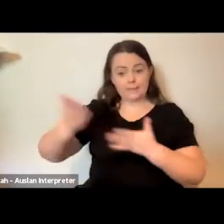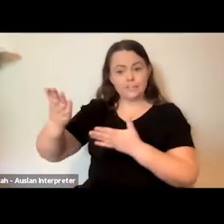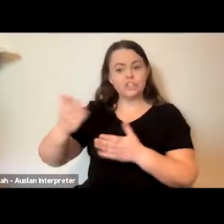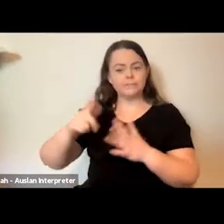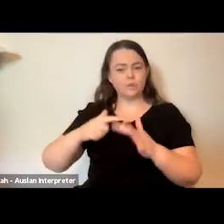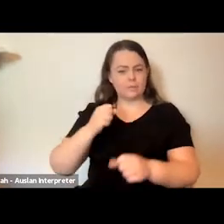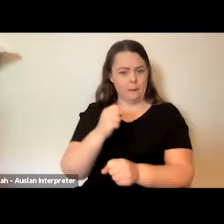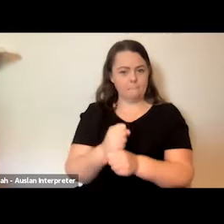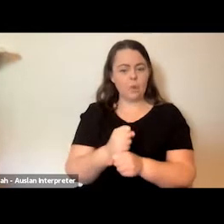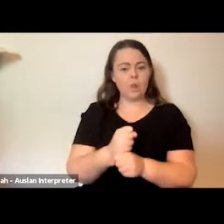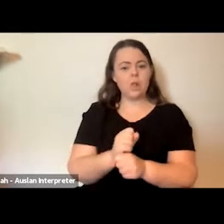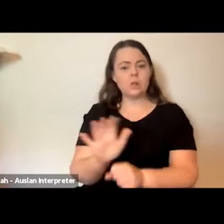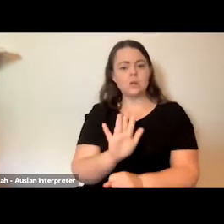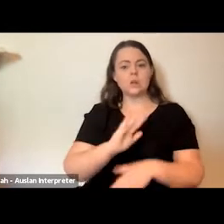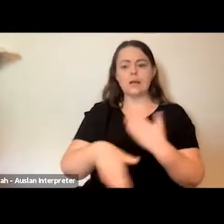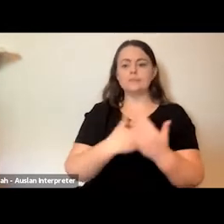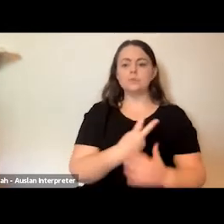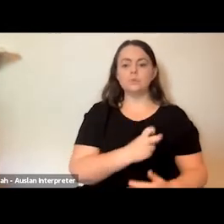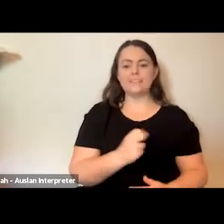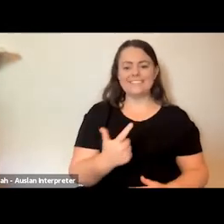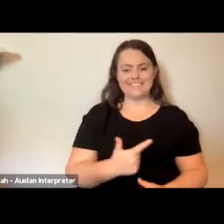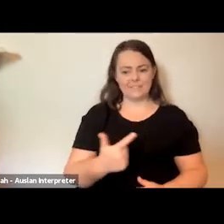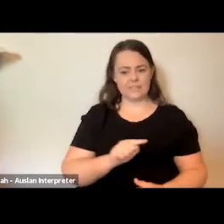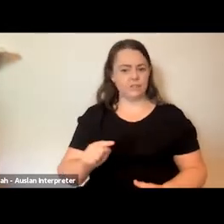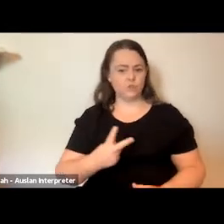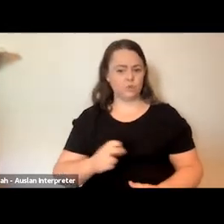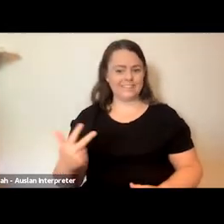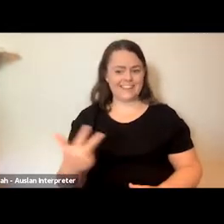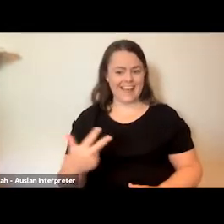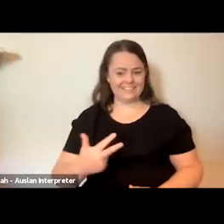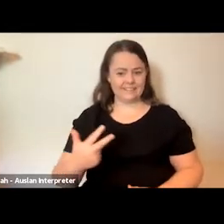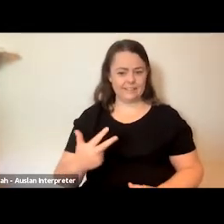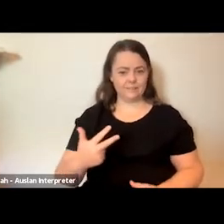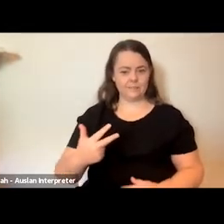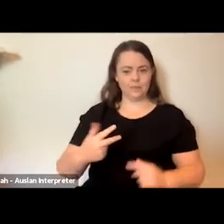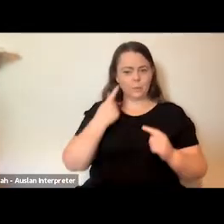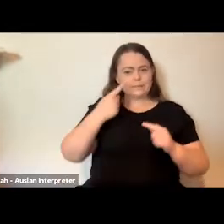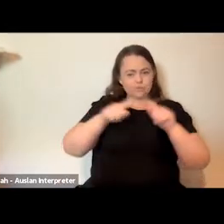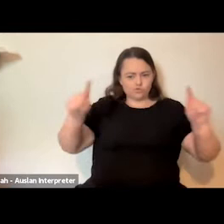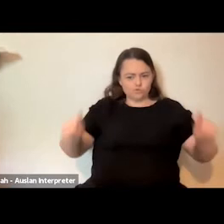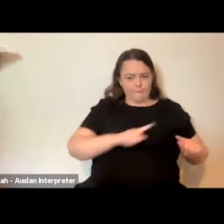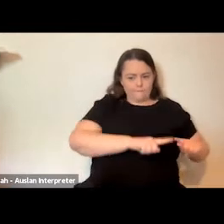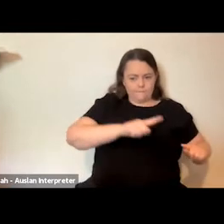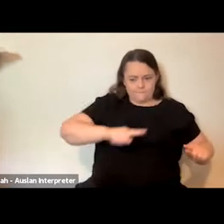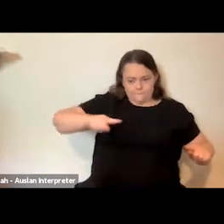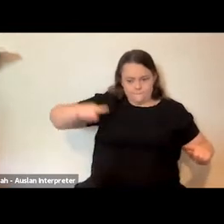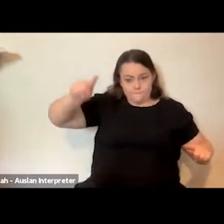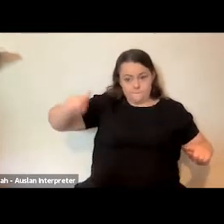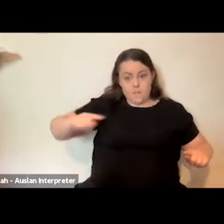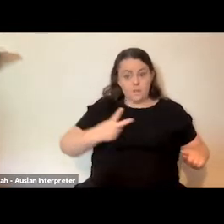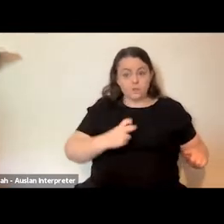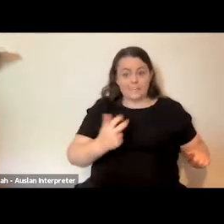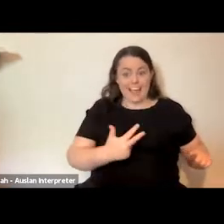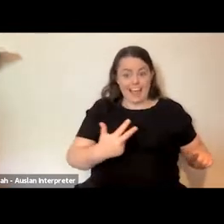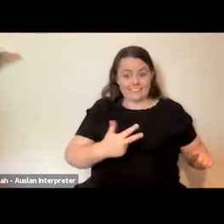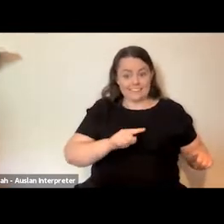was up until 2017-18. But if we look at this bottom graph here, we can see that in 2018-19,